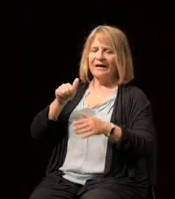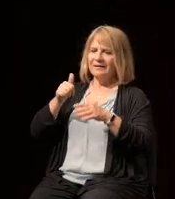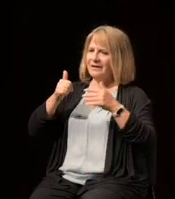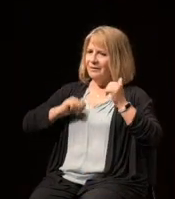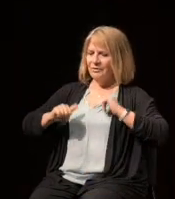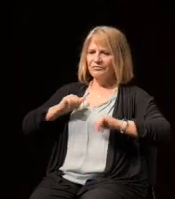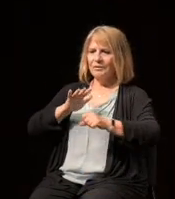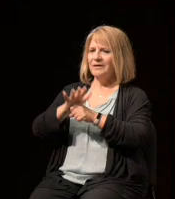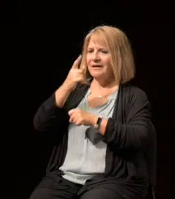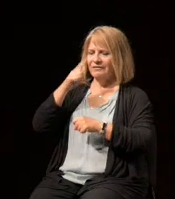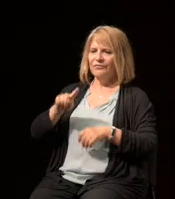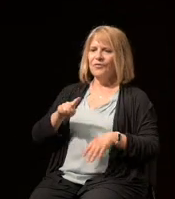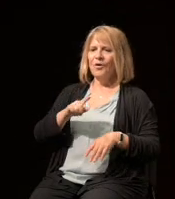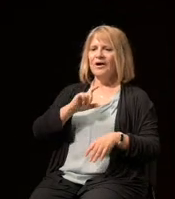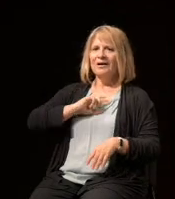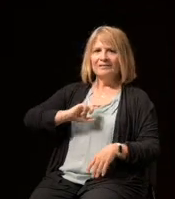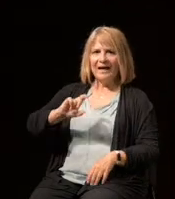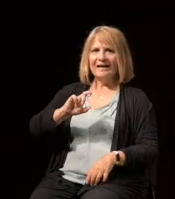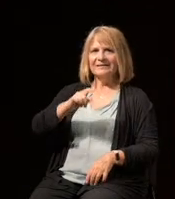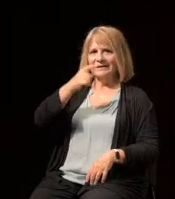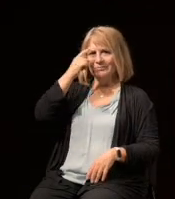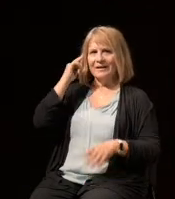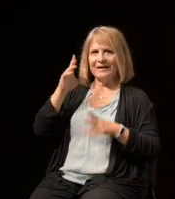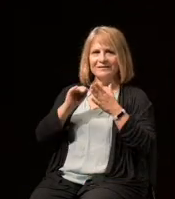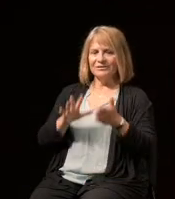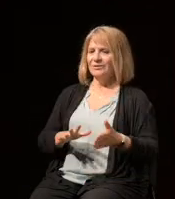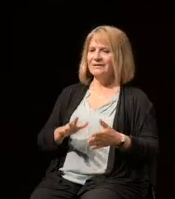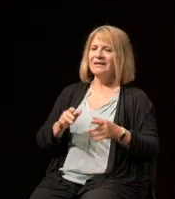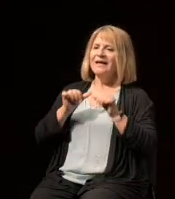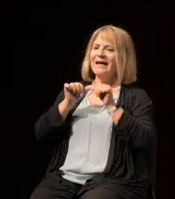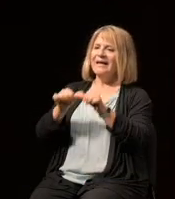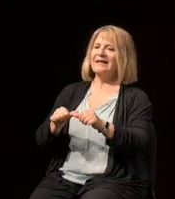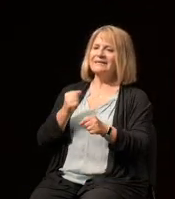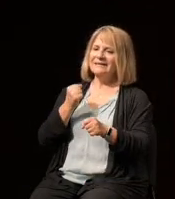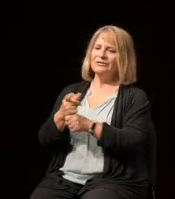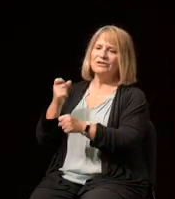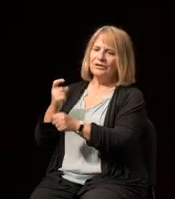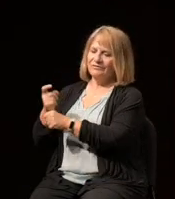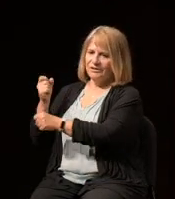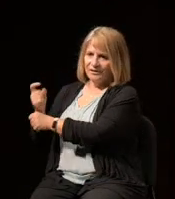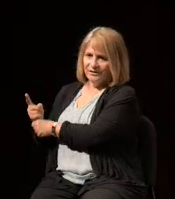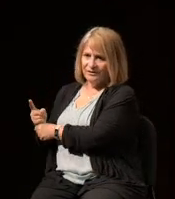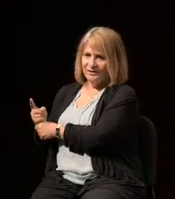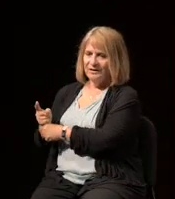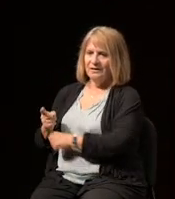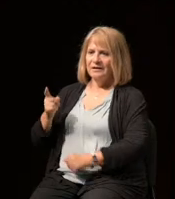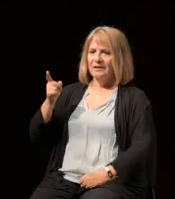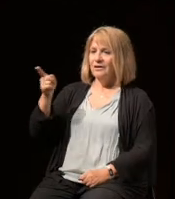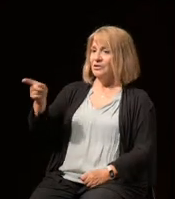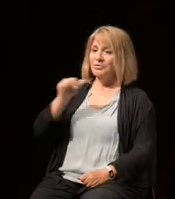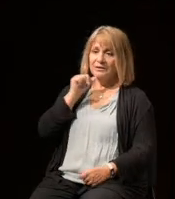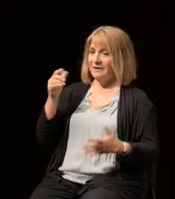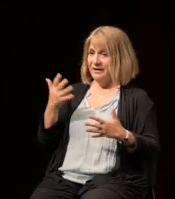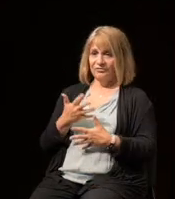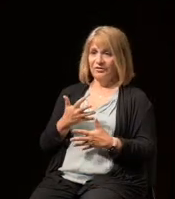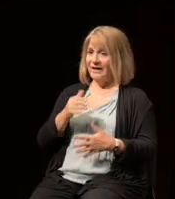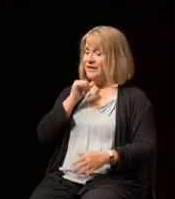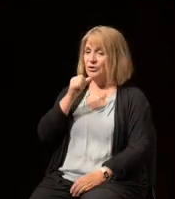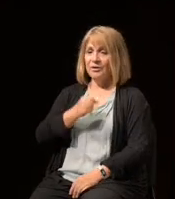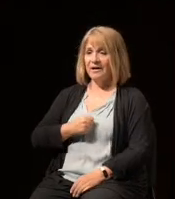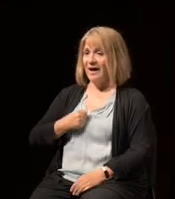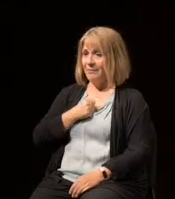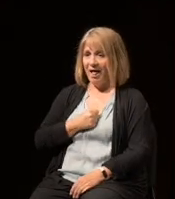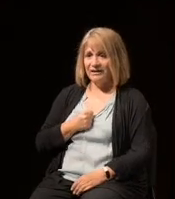and Black students. Underperformance is consistent year after year. So you were unafraid and unapologetic